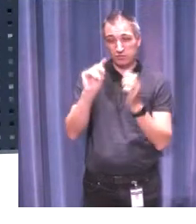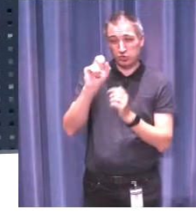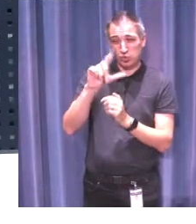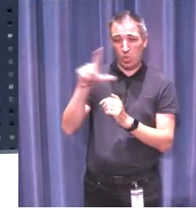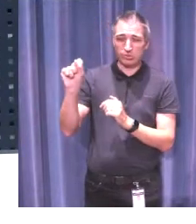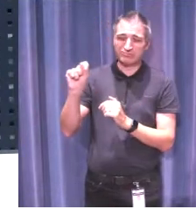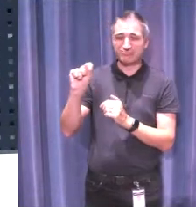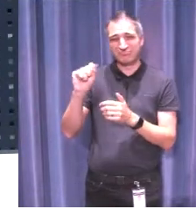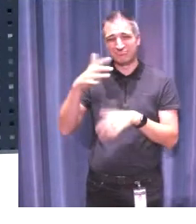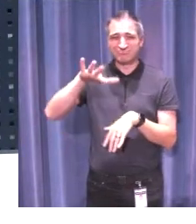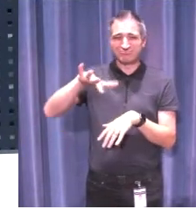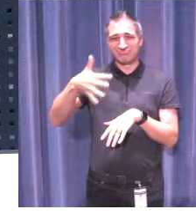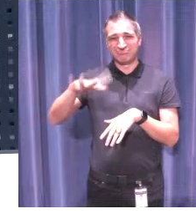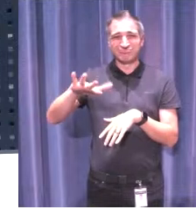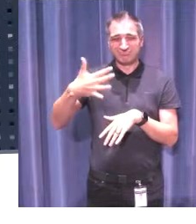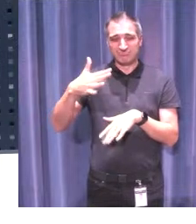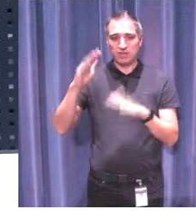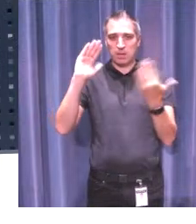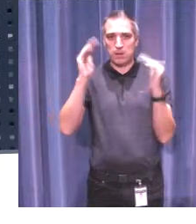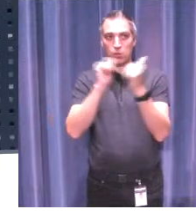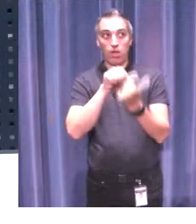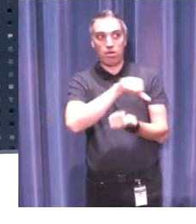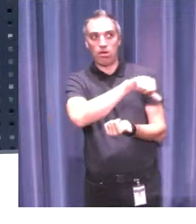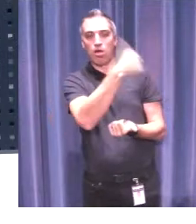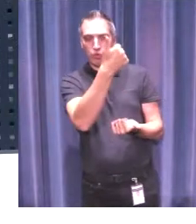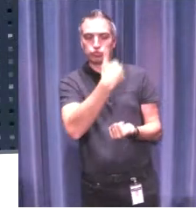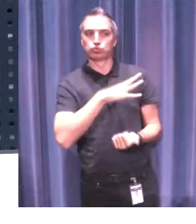good as others.